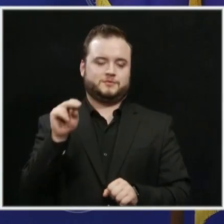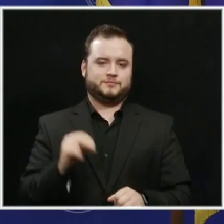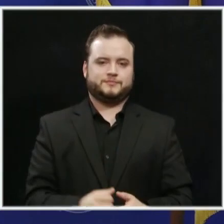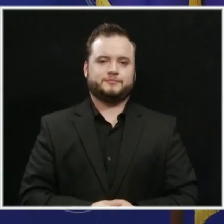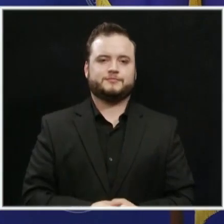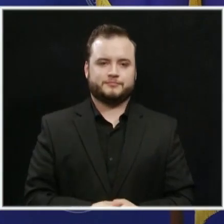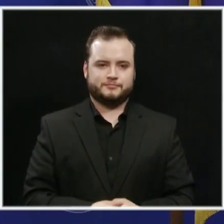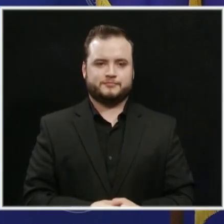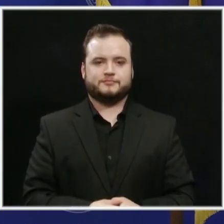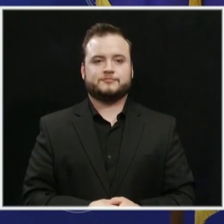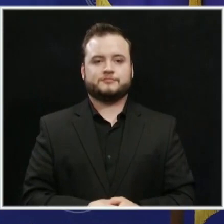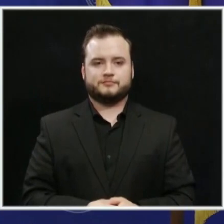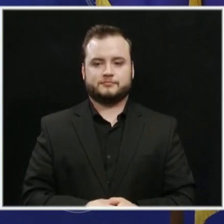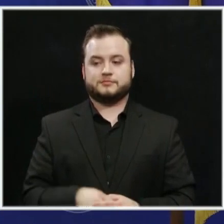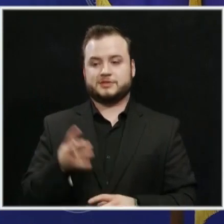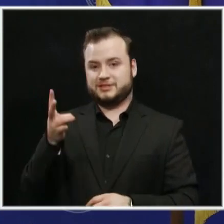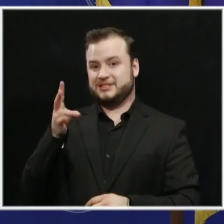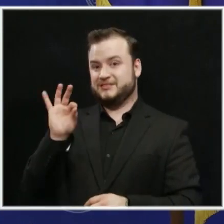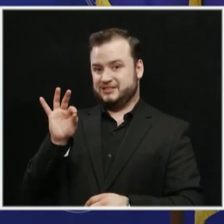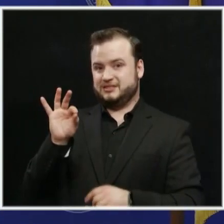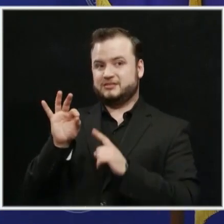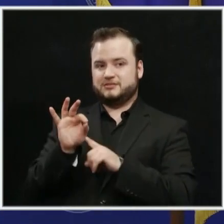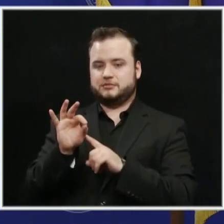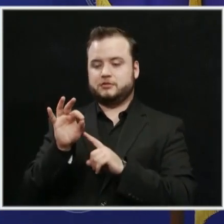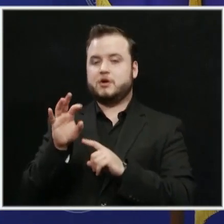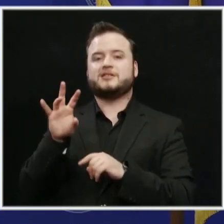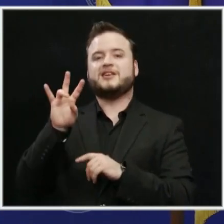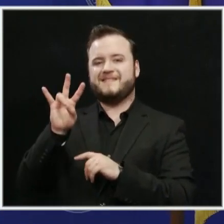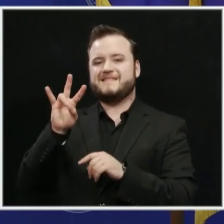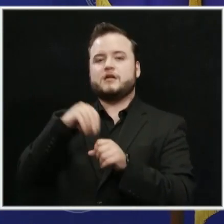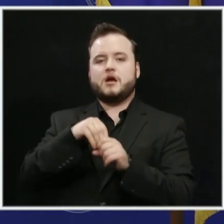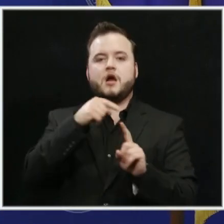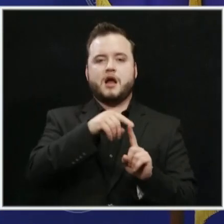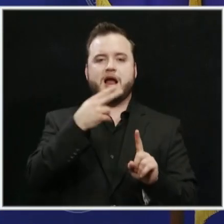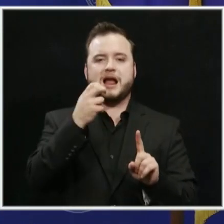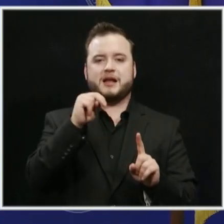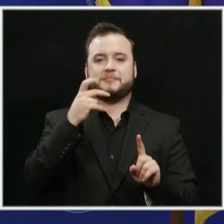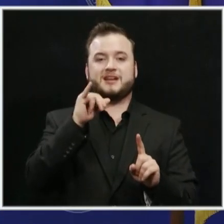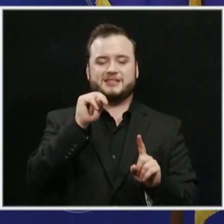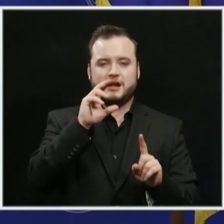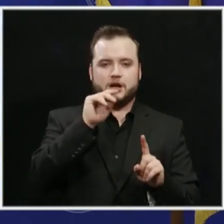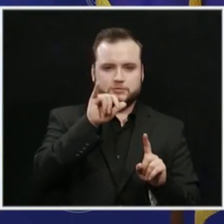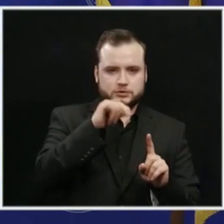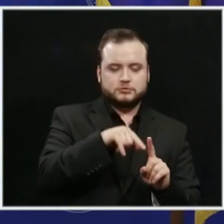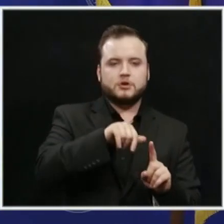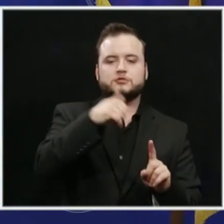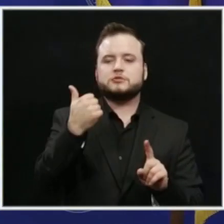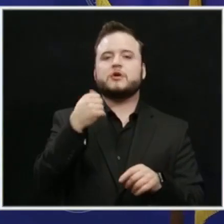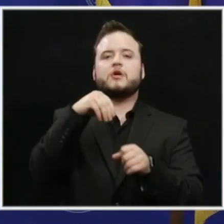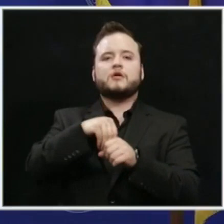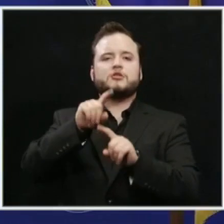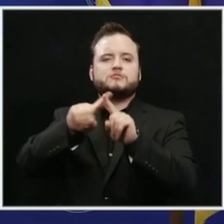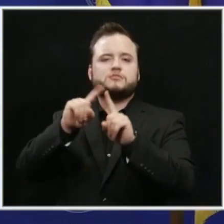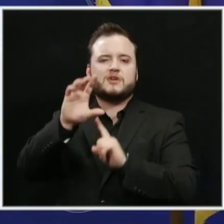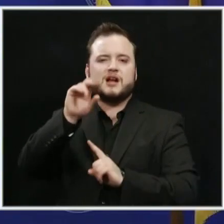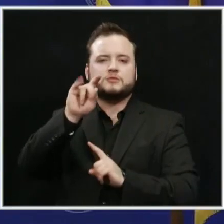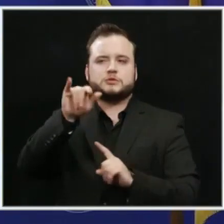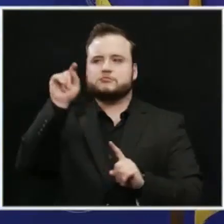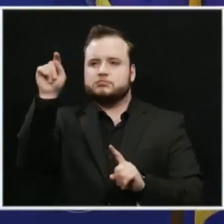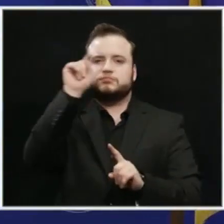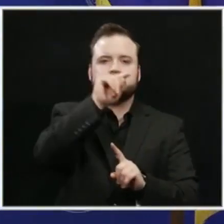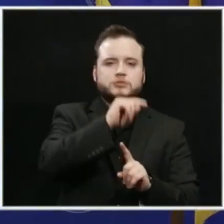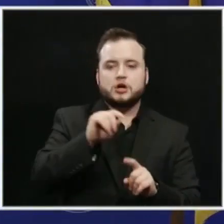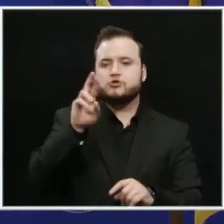Winona County, 1 each in Dakota, St. Louis, Clay, Nicollet, Anoka, and Rice. So you can see